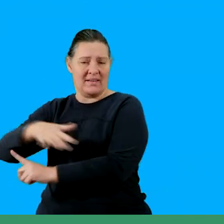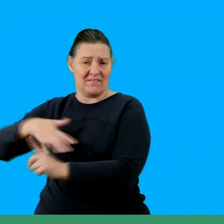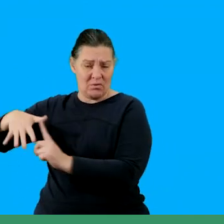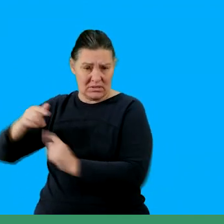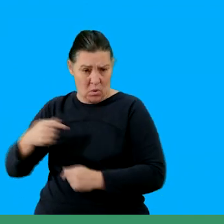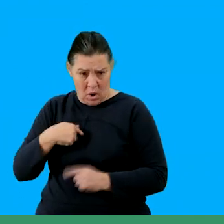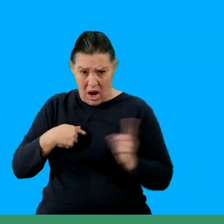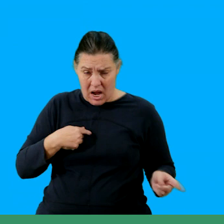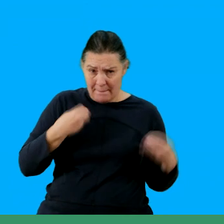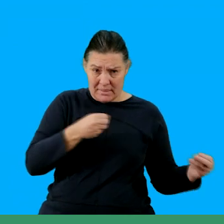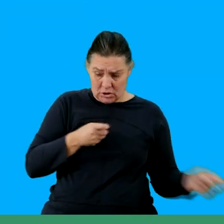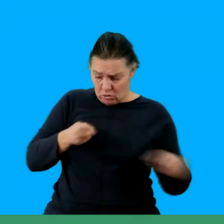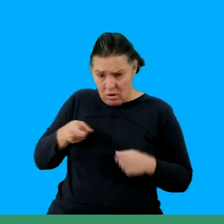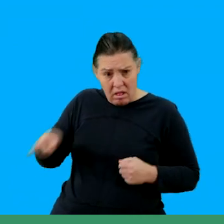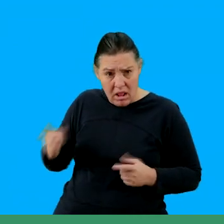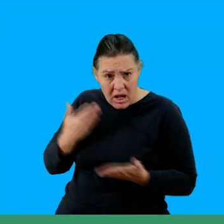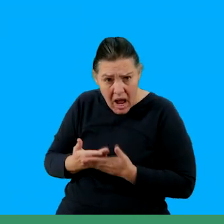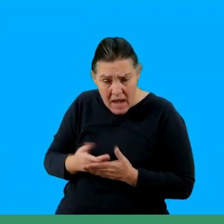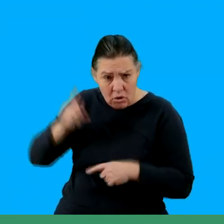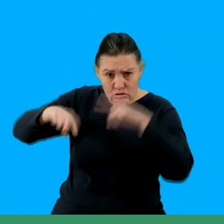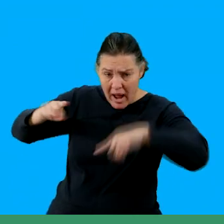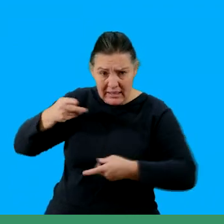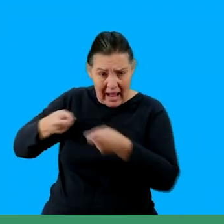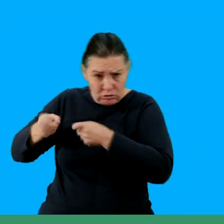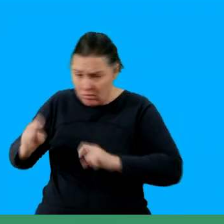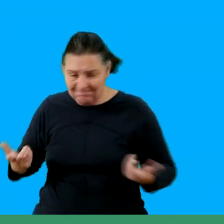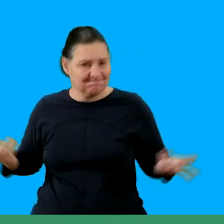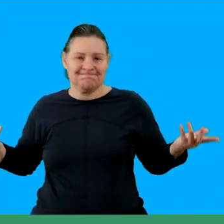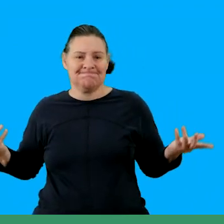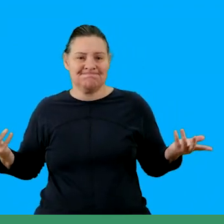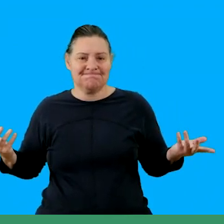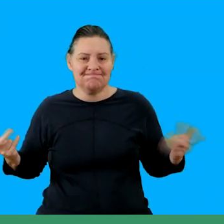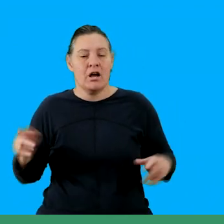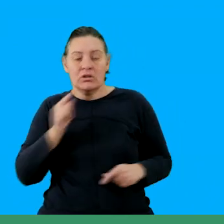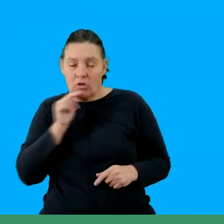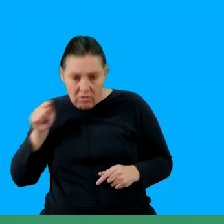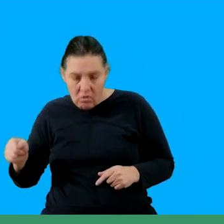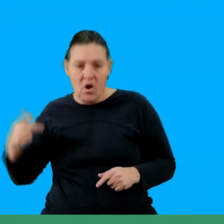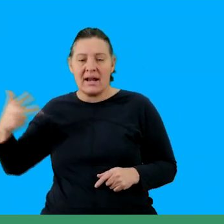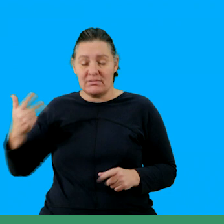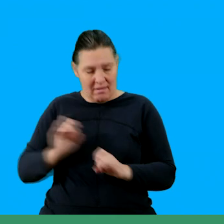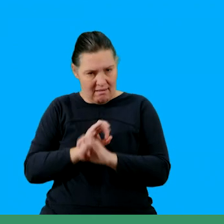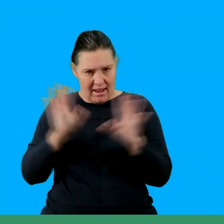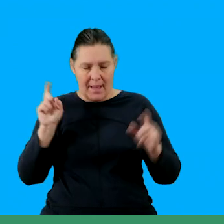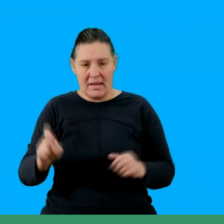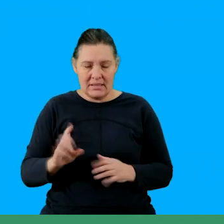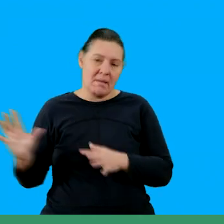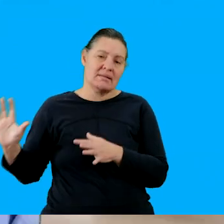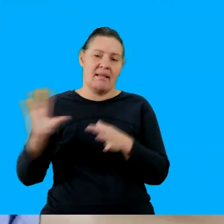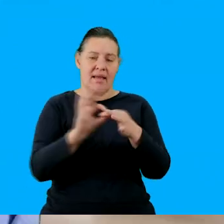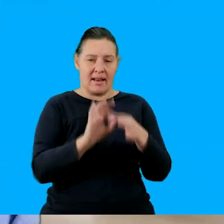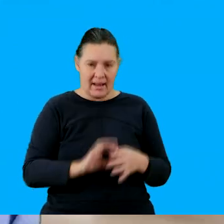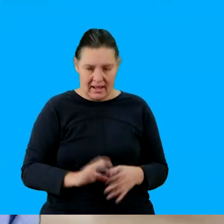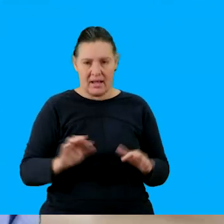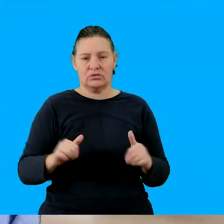environment, especially because of the idea of the exchange rate. So the classification should be clear and should